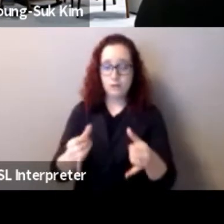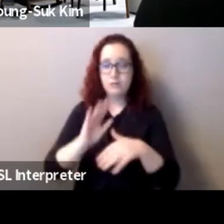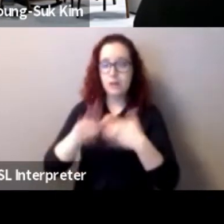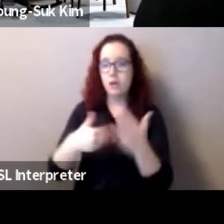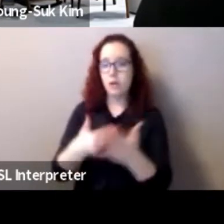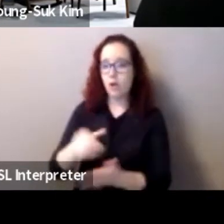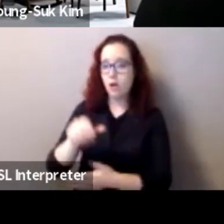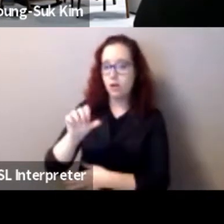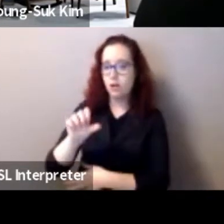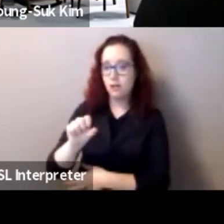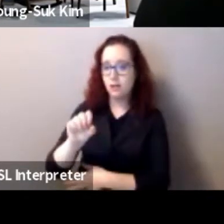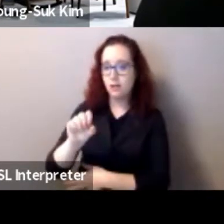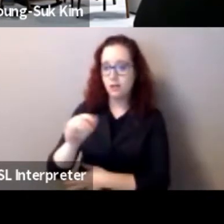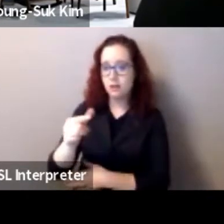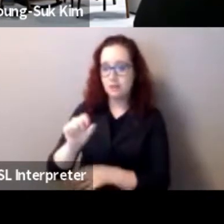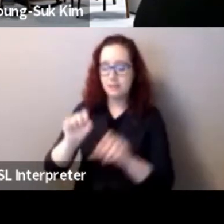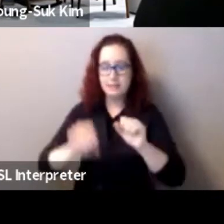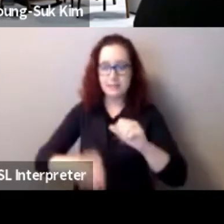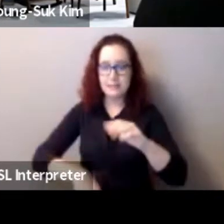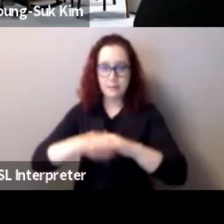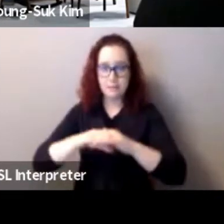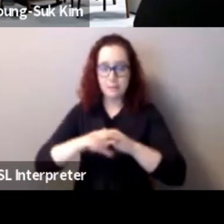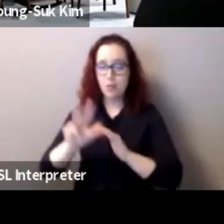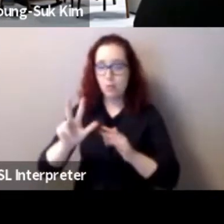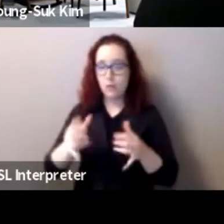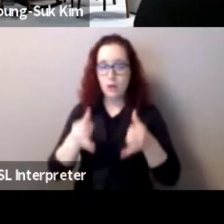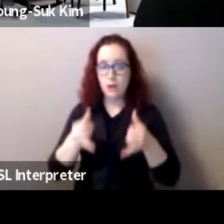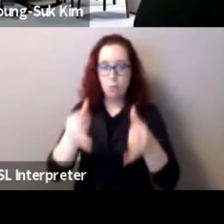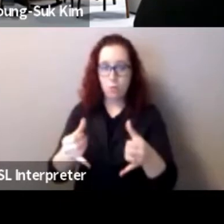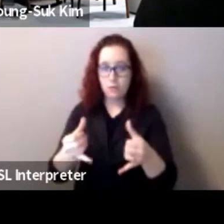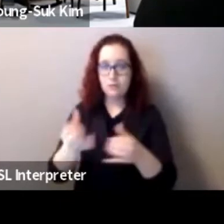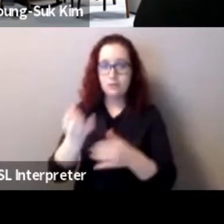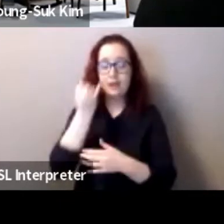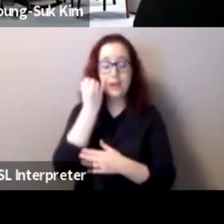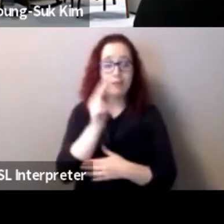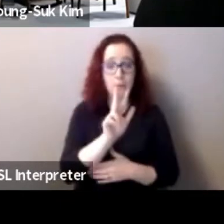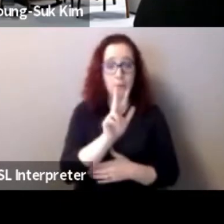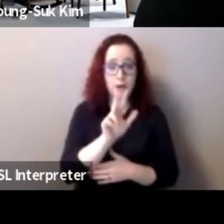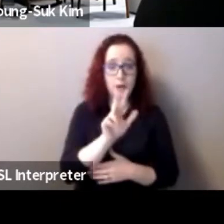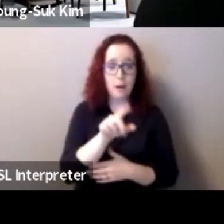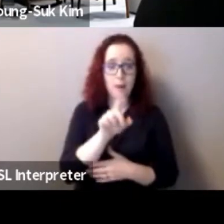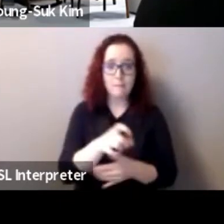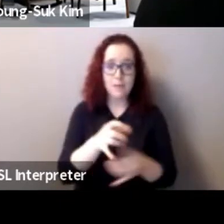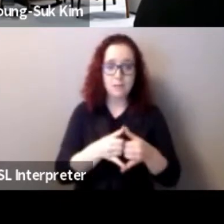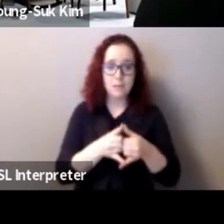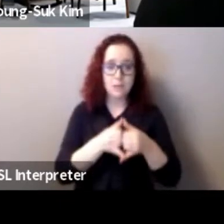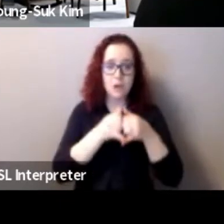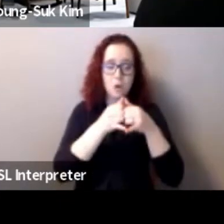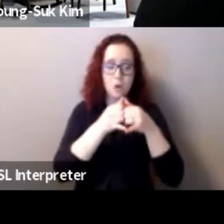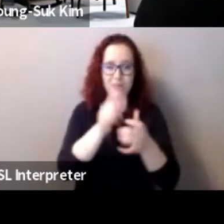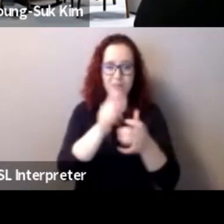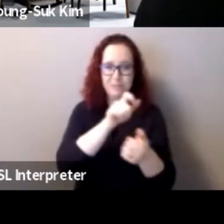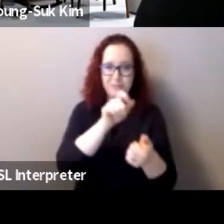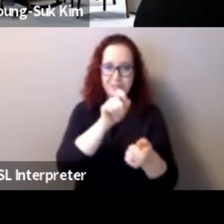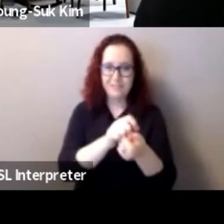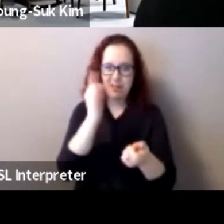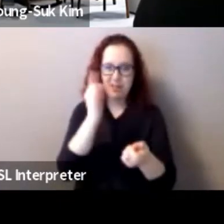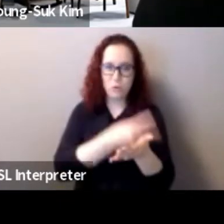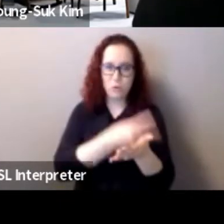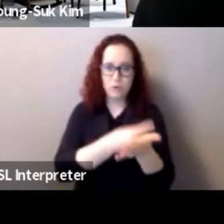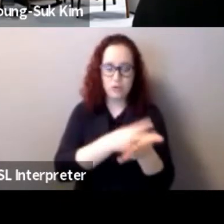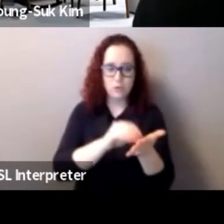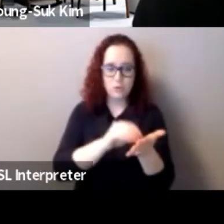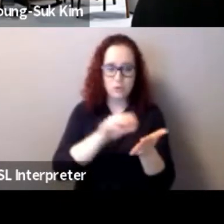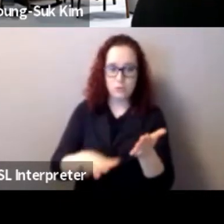AERA council can offer up to 3 awards. If you have 3, one of those must be an award that's designated for a graduate student. The SIG